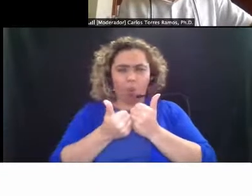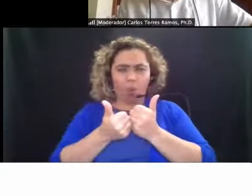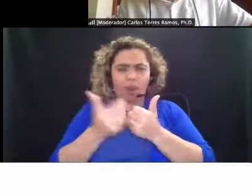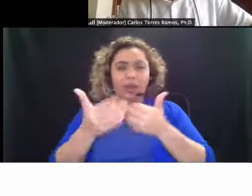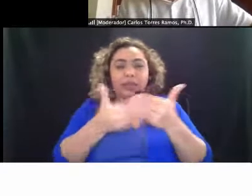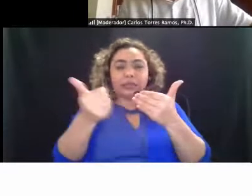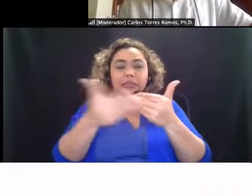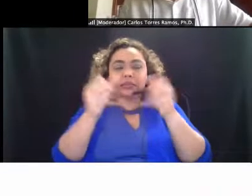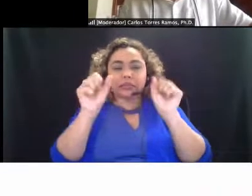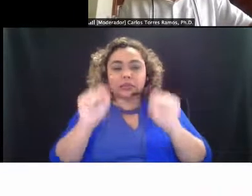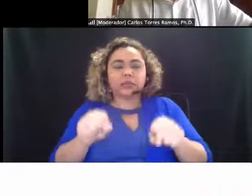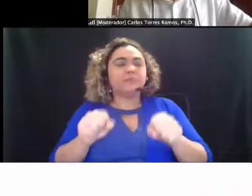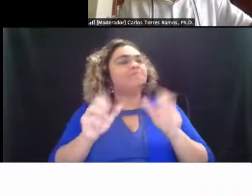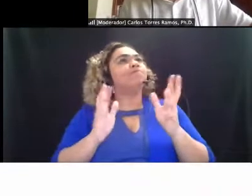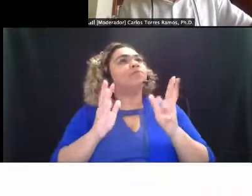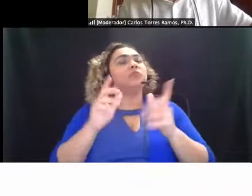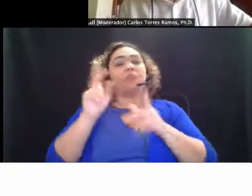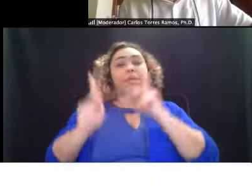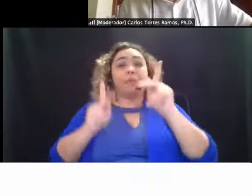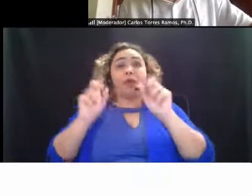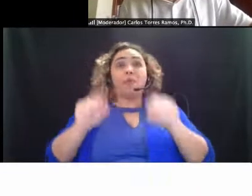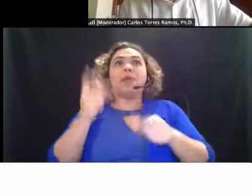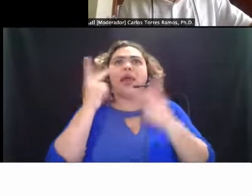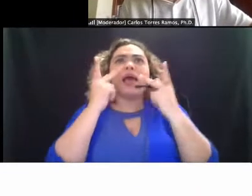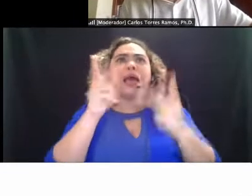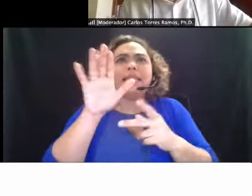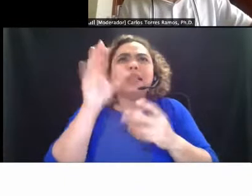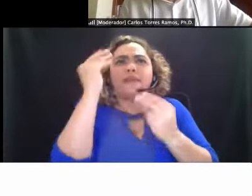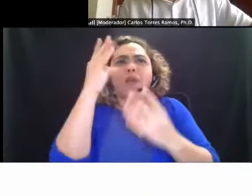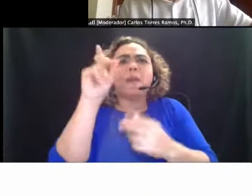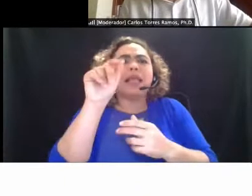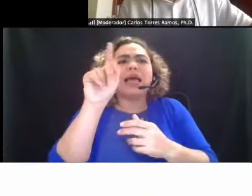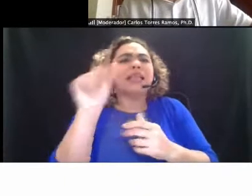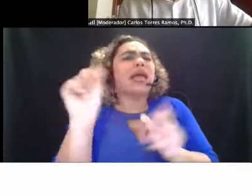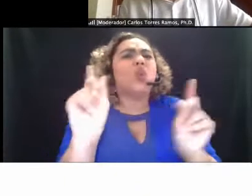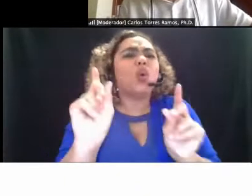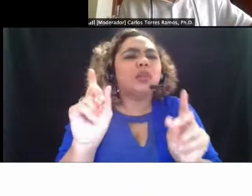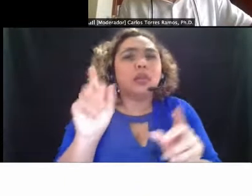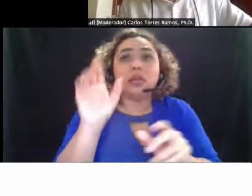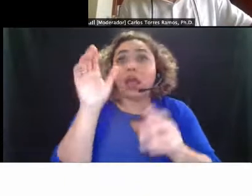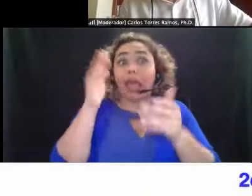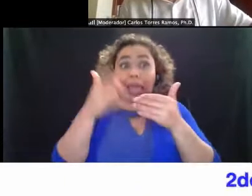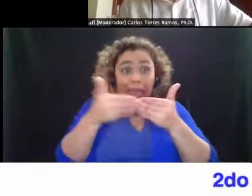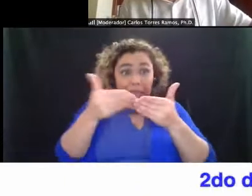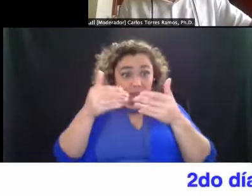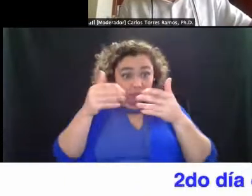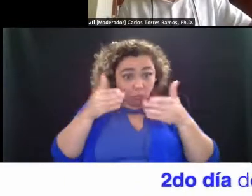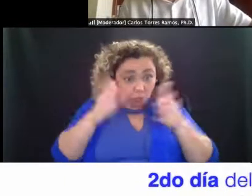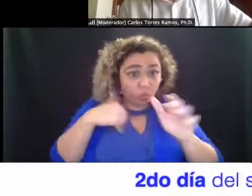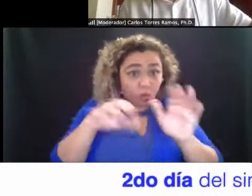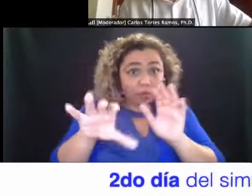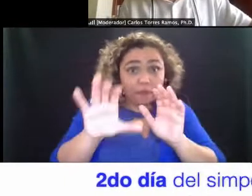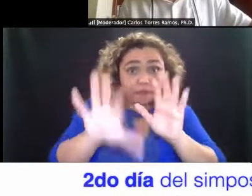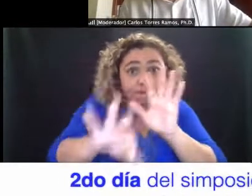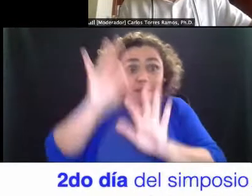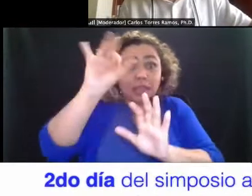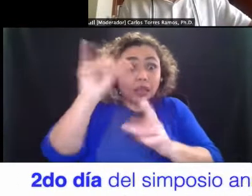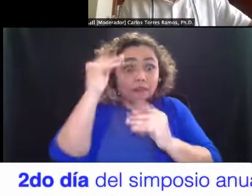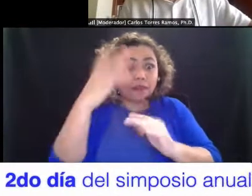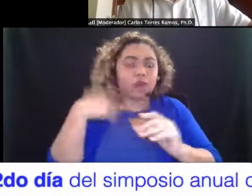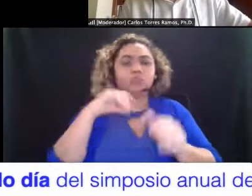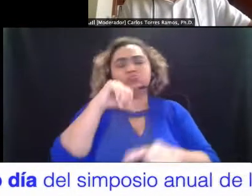guess, how can people access that information? Is there an easy way to access it in order to